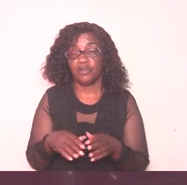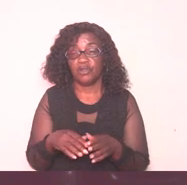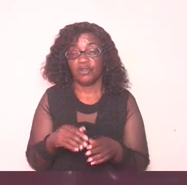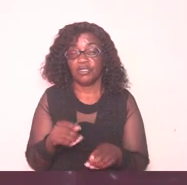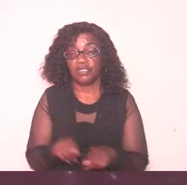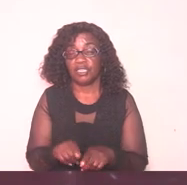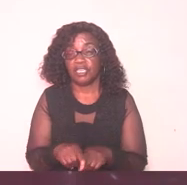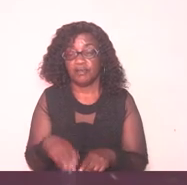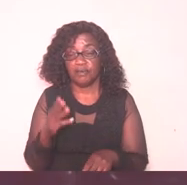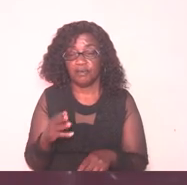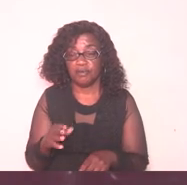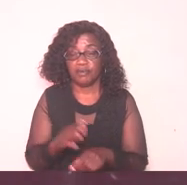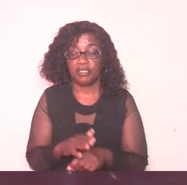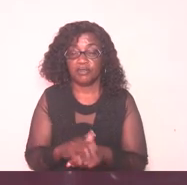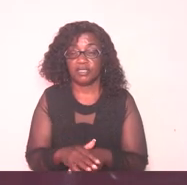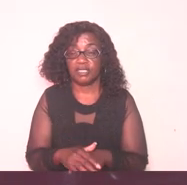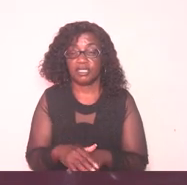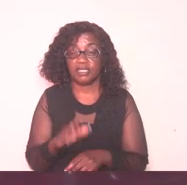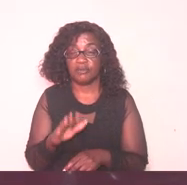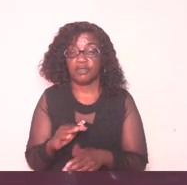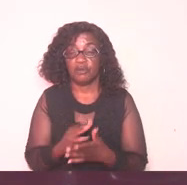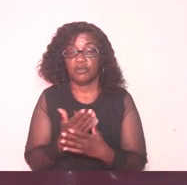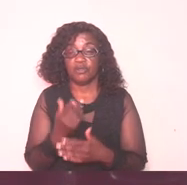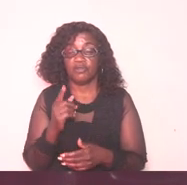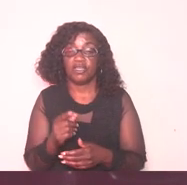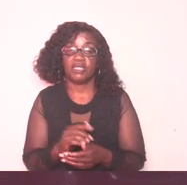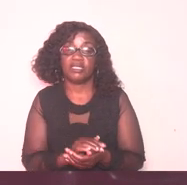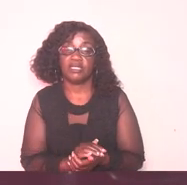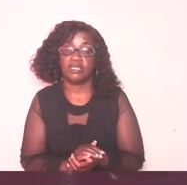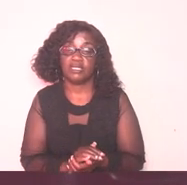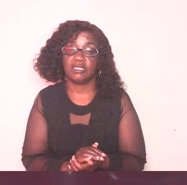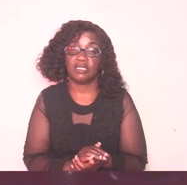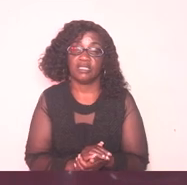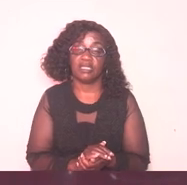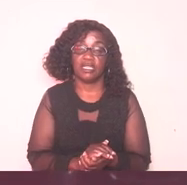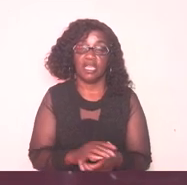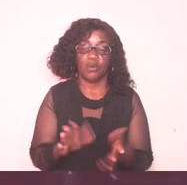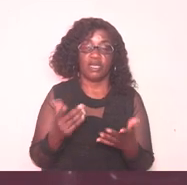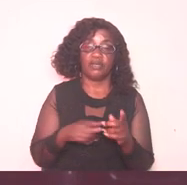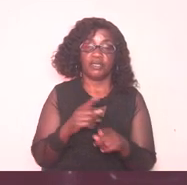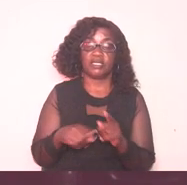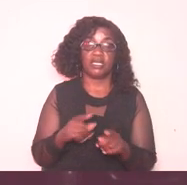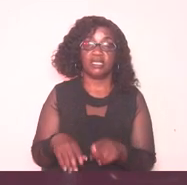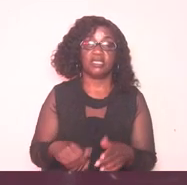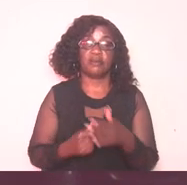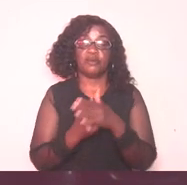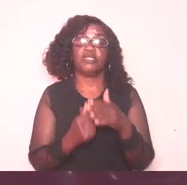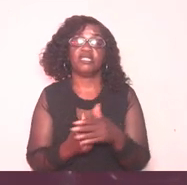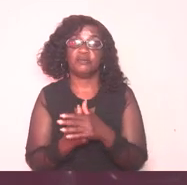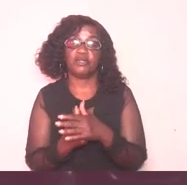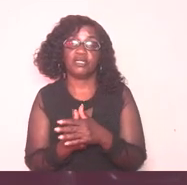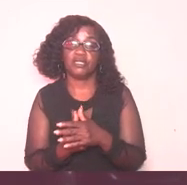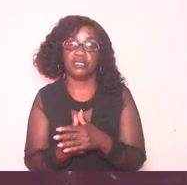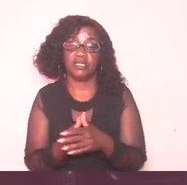It's dictatorial, and we are not considering all of these biological considerations. So what are we saying? We are supporting safe